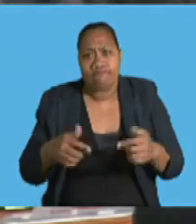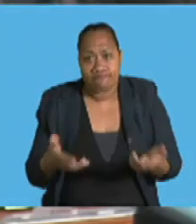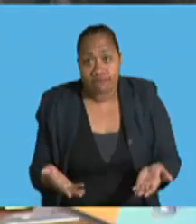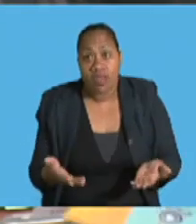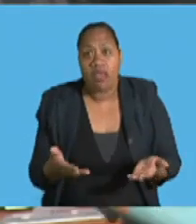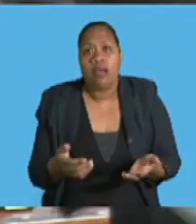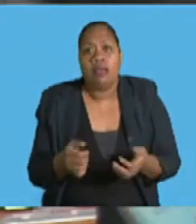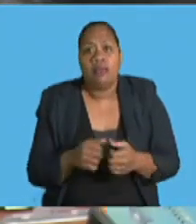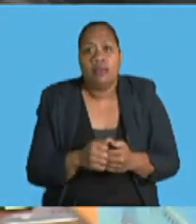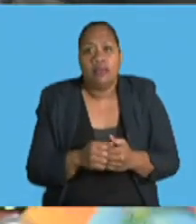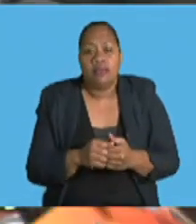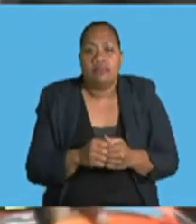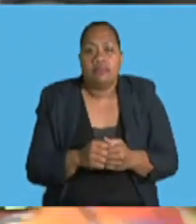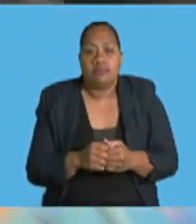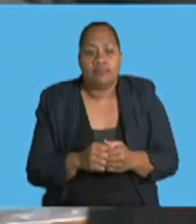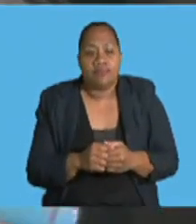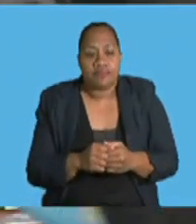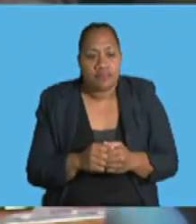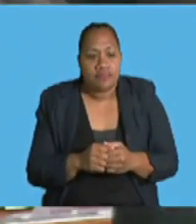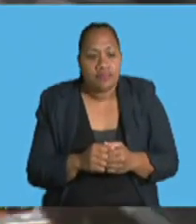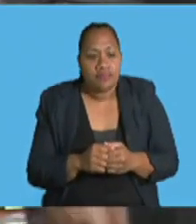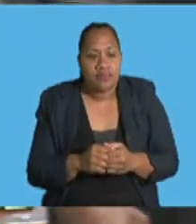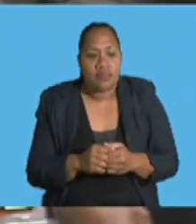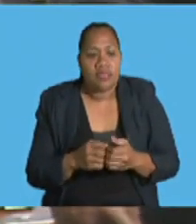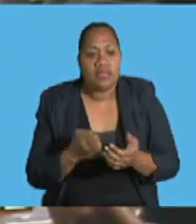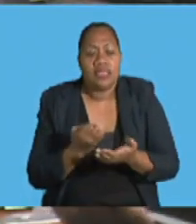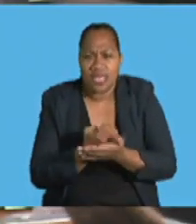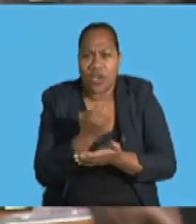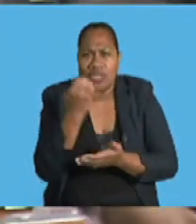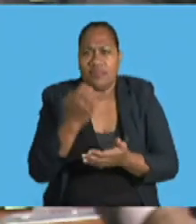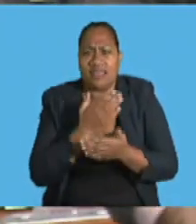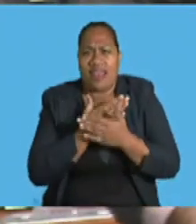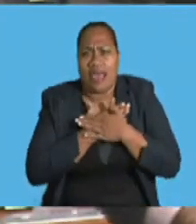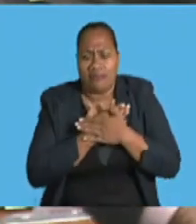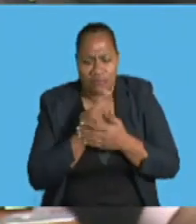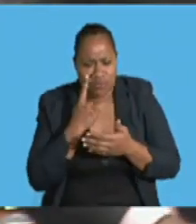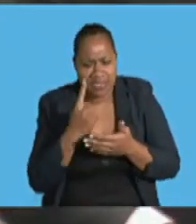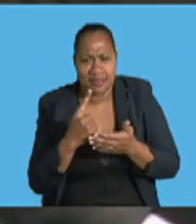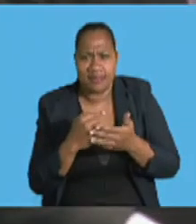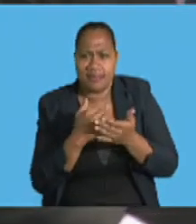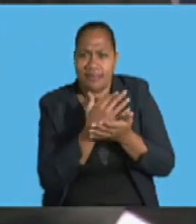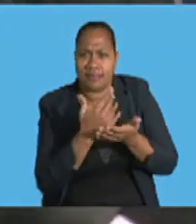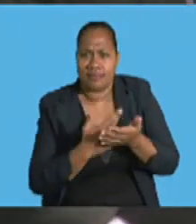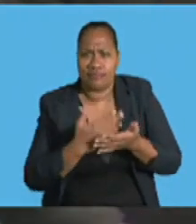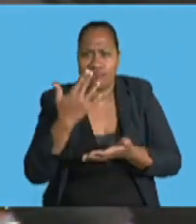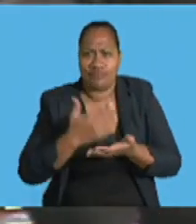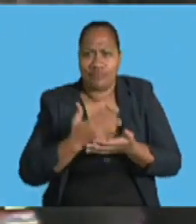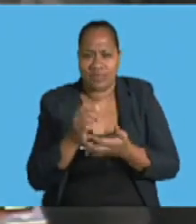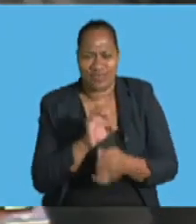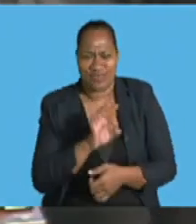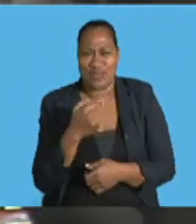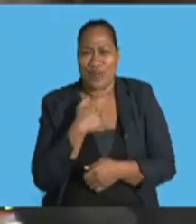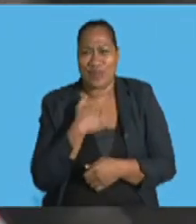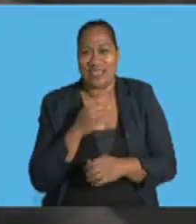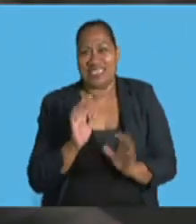not bore you with statistics. Economists love statistics, not me.